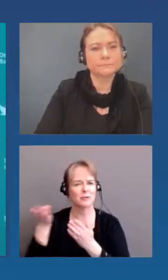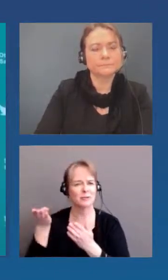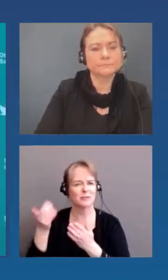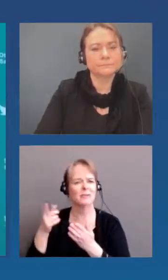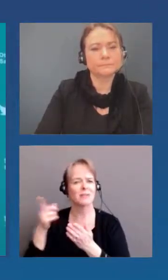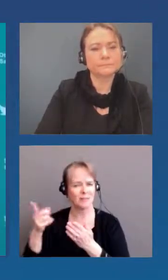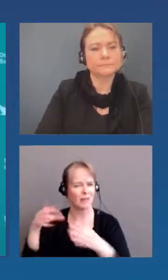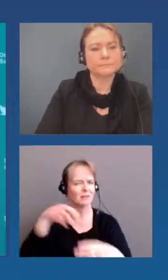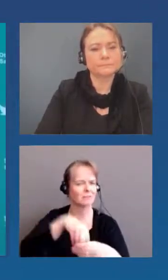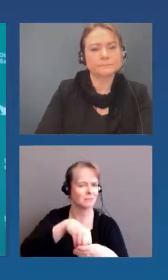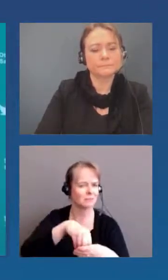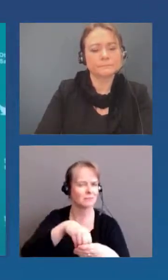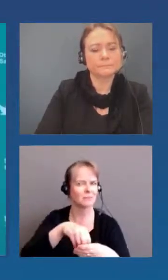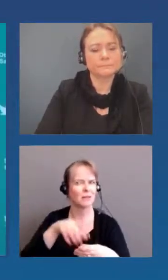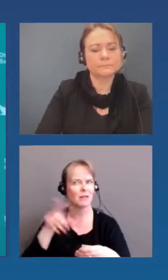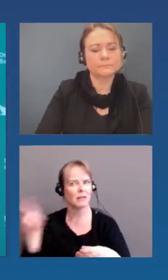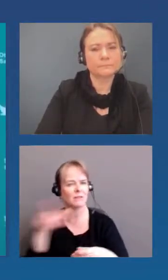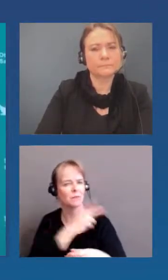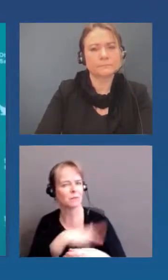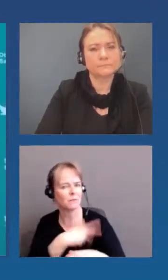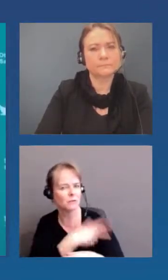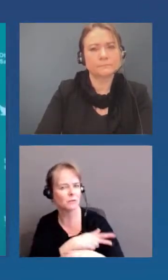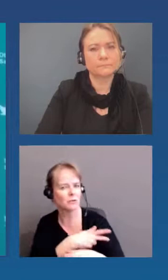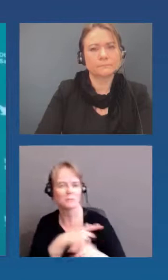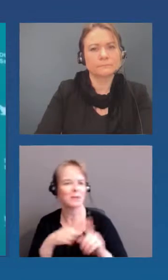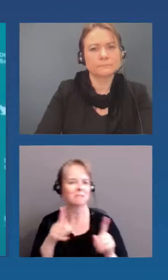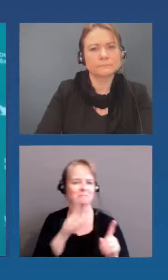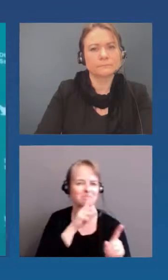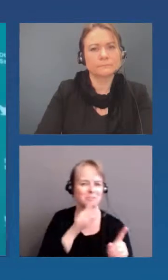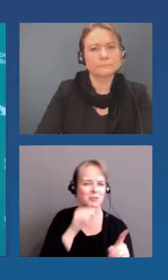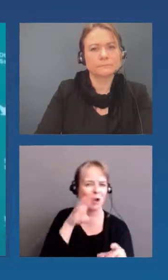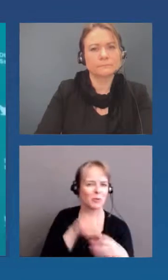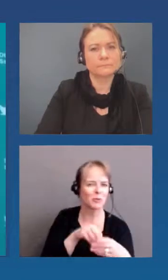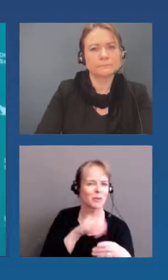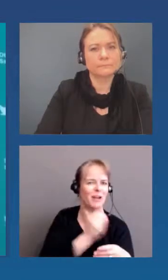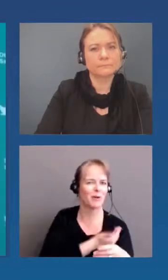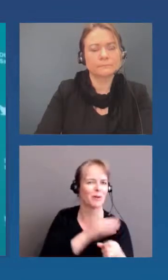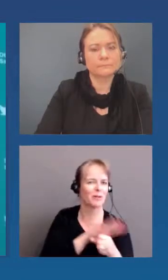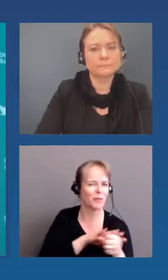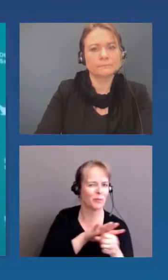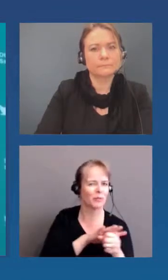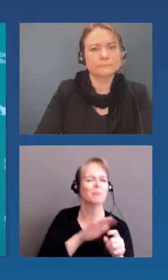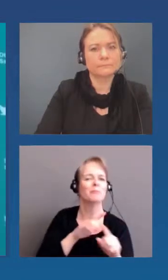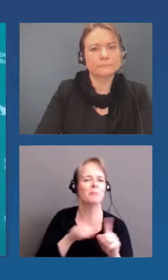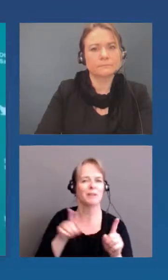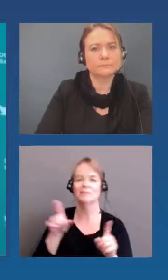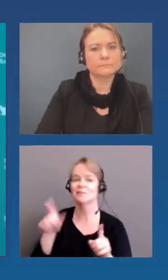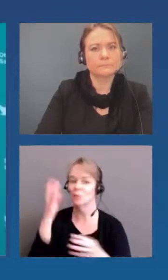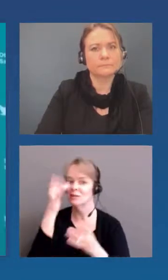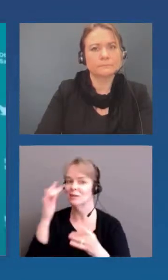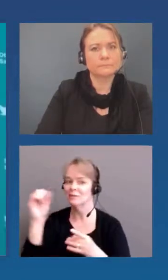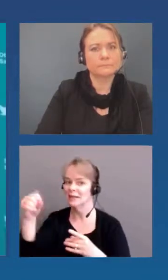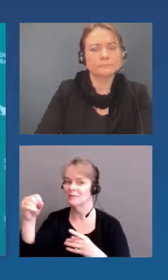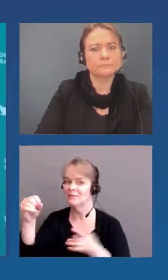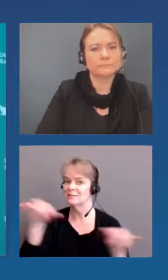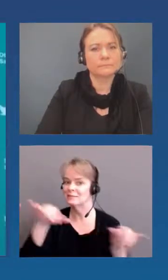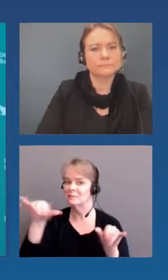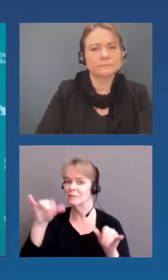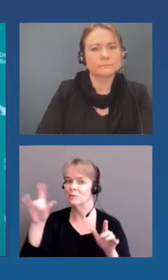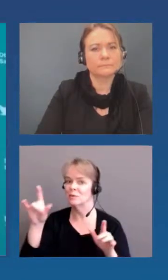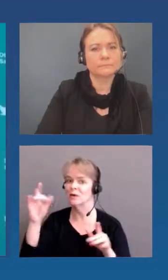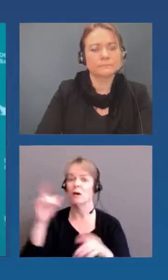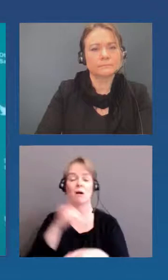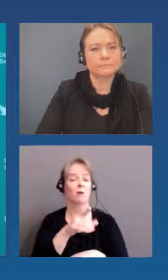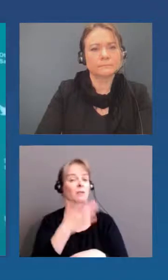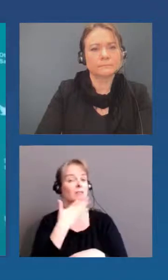in that group in the provincial document, but not in our local communication. So I just wanted to see if it was, considered exactly the same. Well, thank you